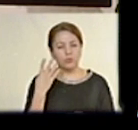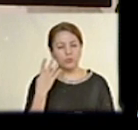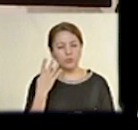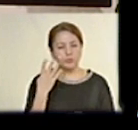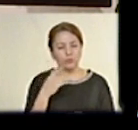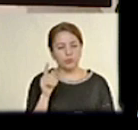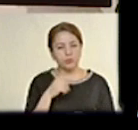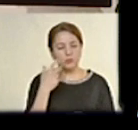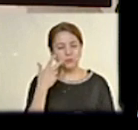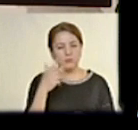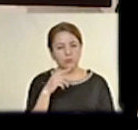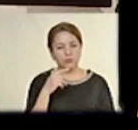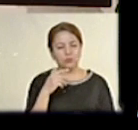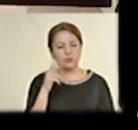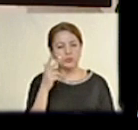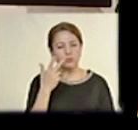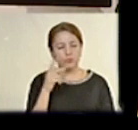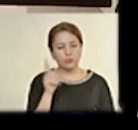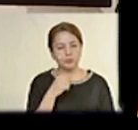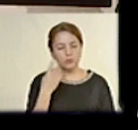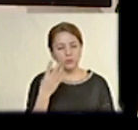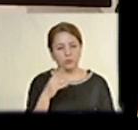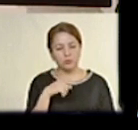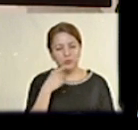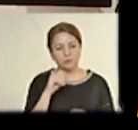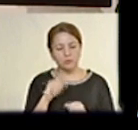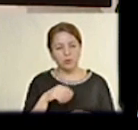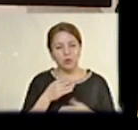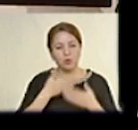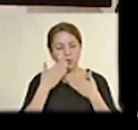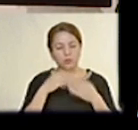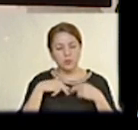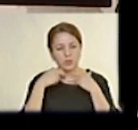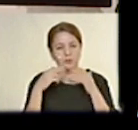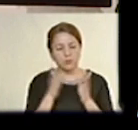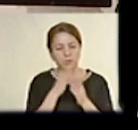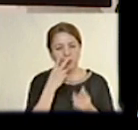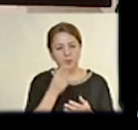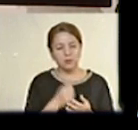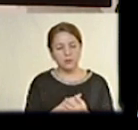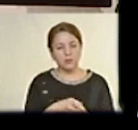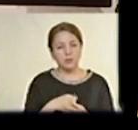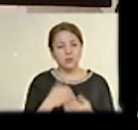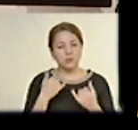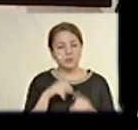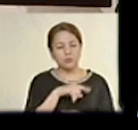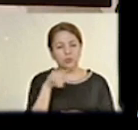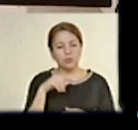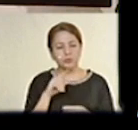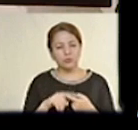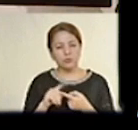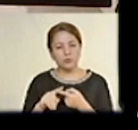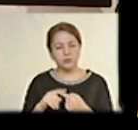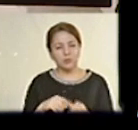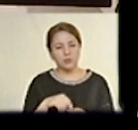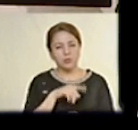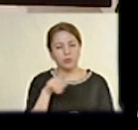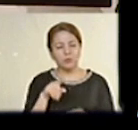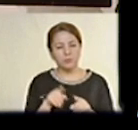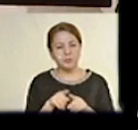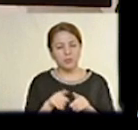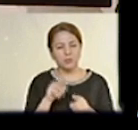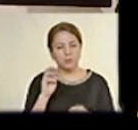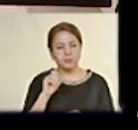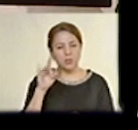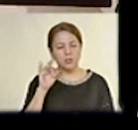4 dan 3 o'qilishlarga esa o'quvchilar diqqat bilan e'tibor qiling. Endi esa ularni qo'shayotganimizda esa bu ham bir xil